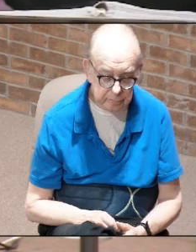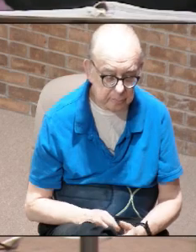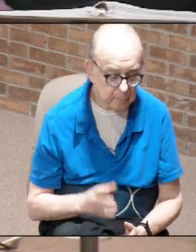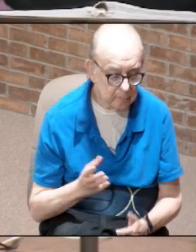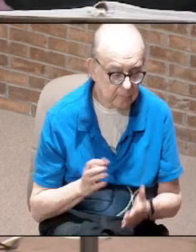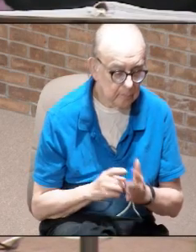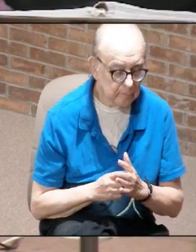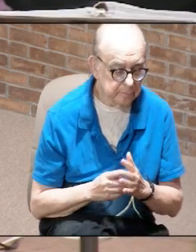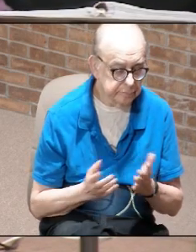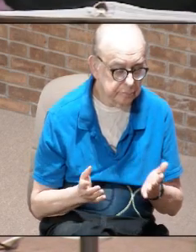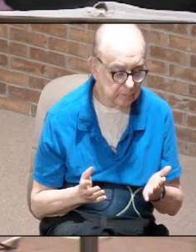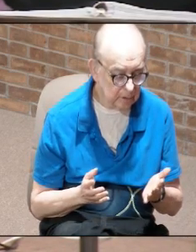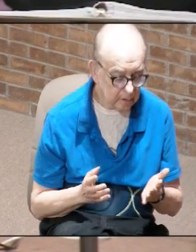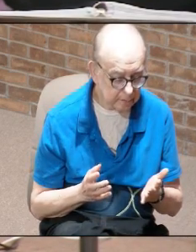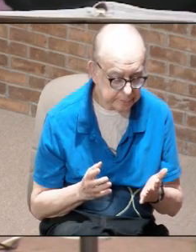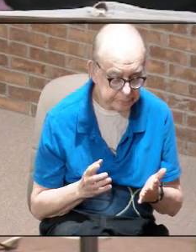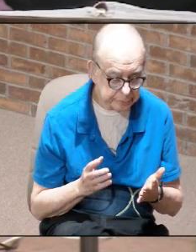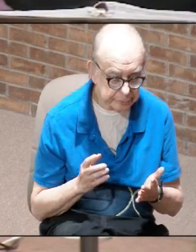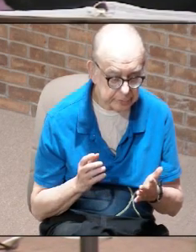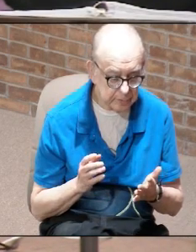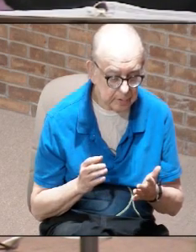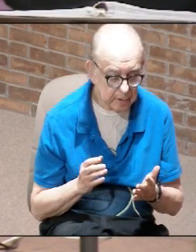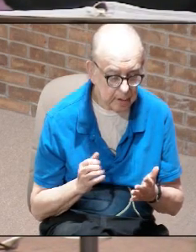And we want to start taking this inventory.